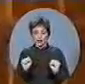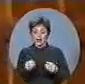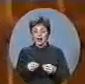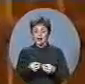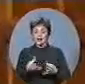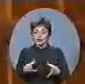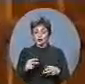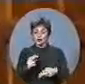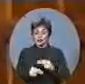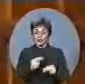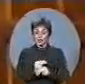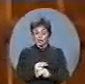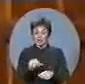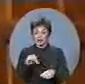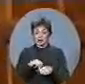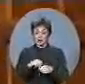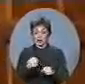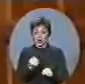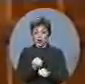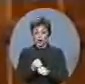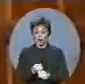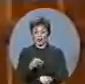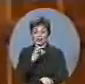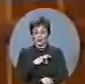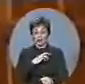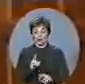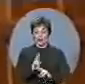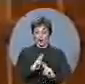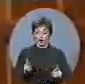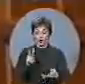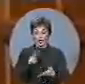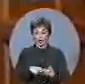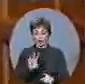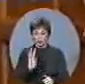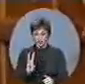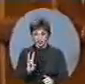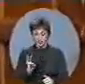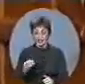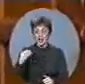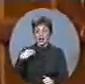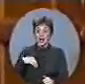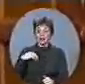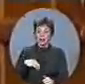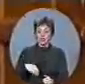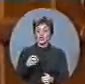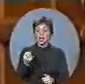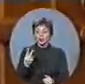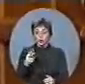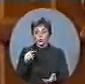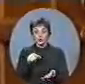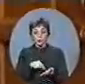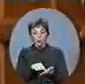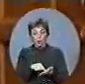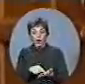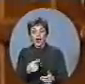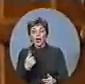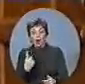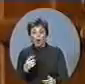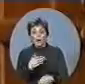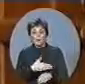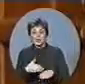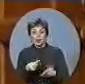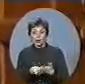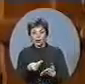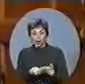Speaker, the oil multinationals have made record profits in 2006,